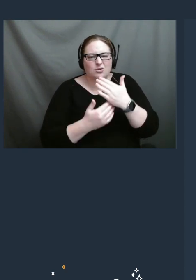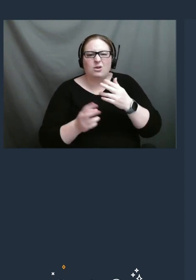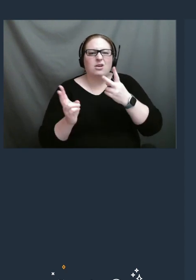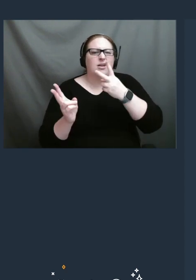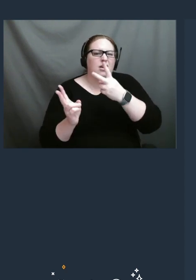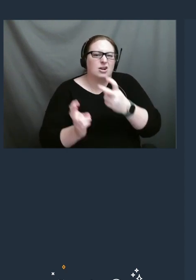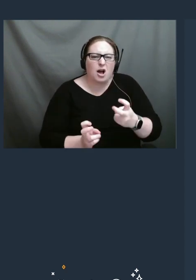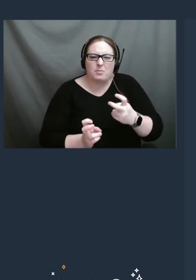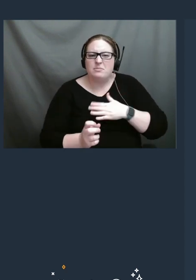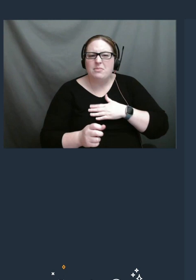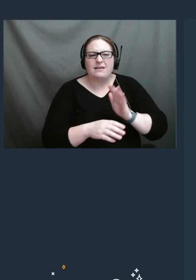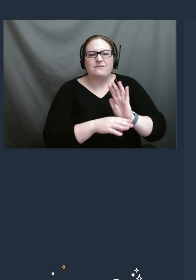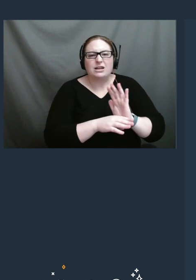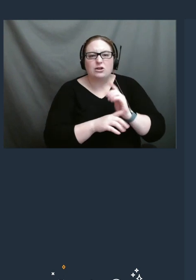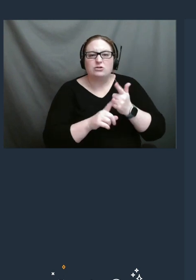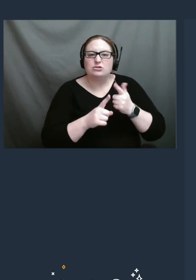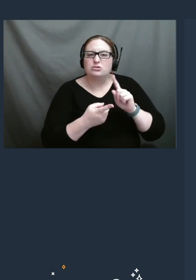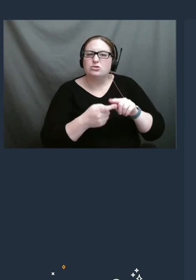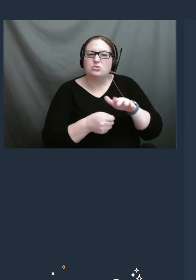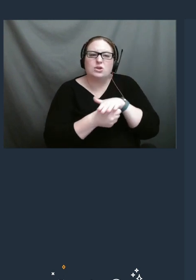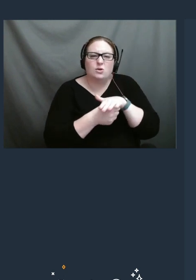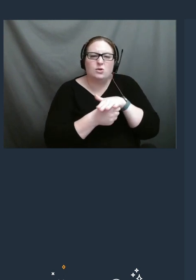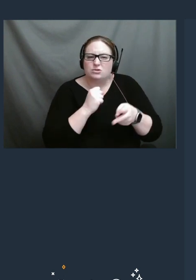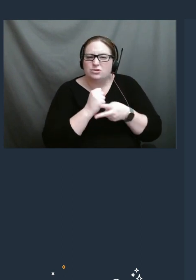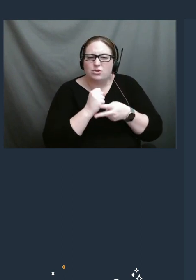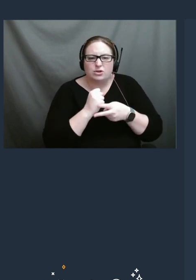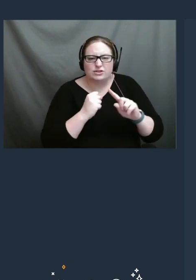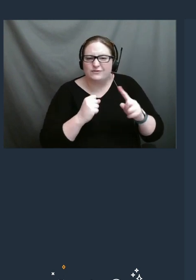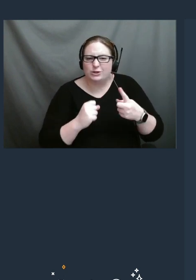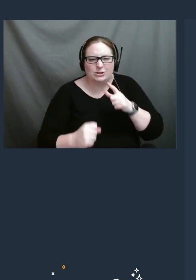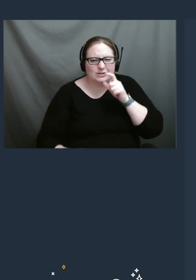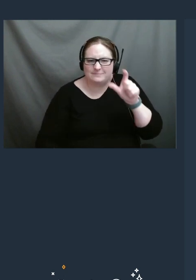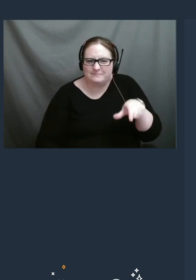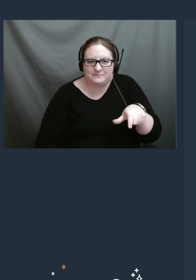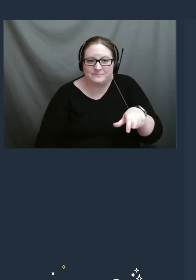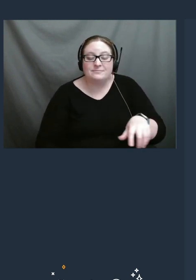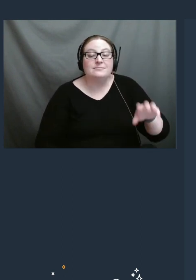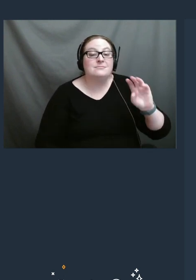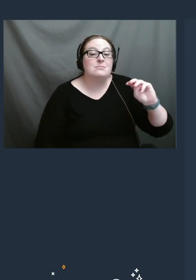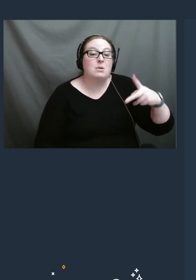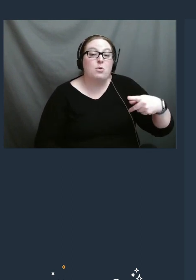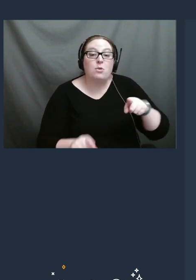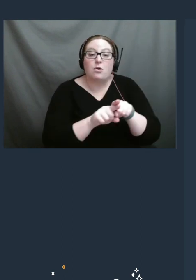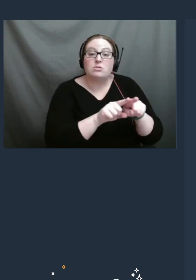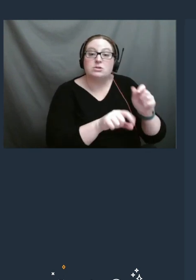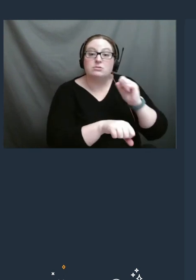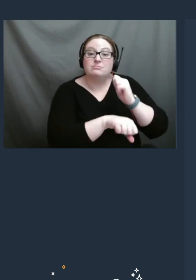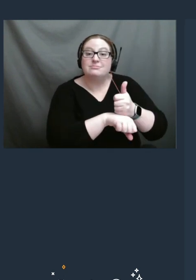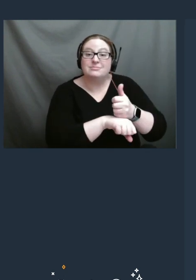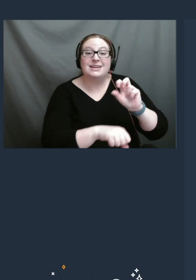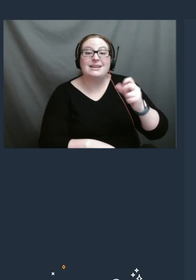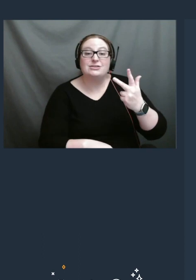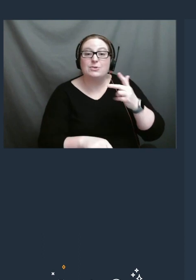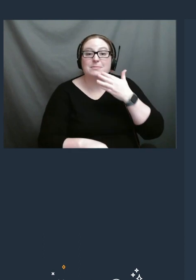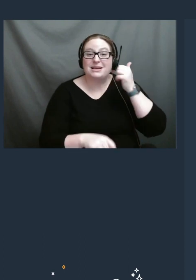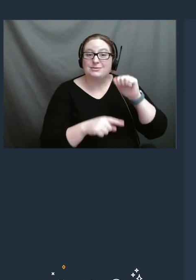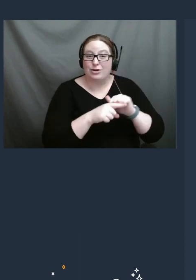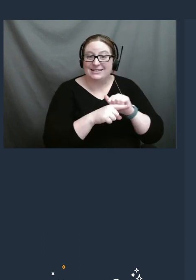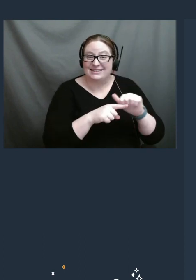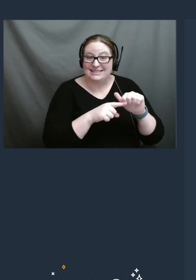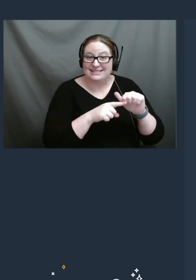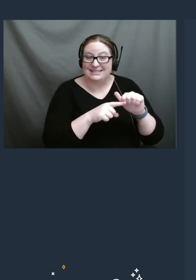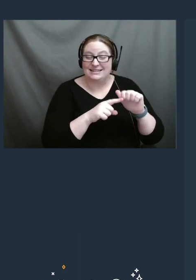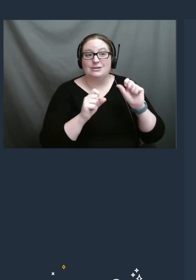onto local storage first. Mount Point also implements S3's performance best practices, and so it can take full